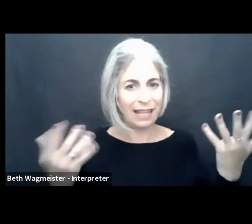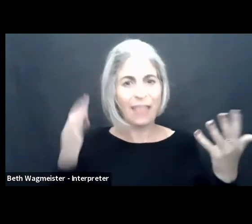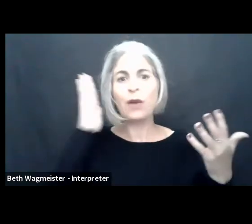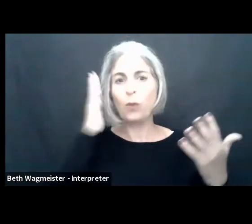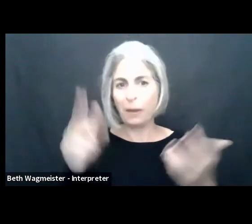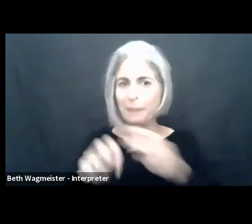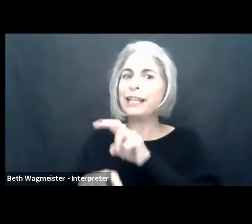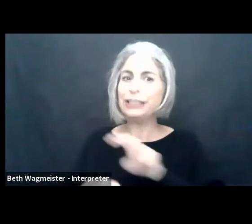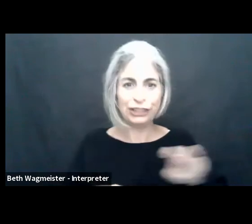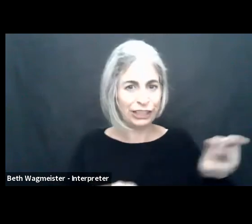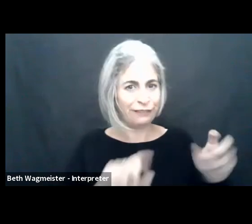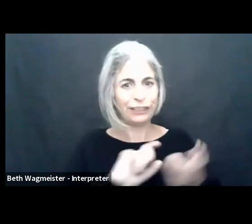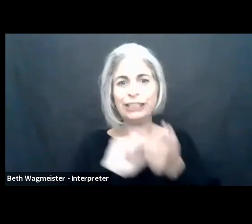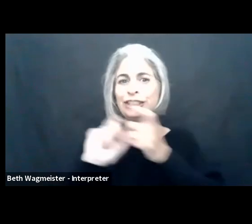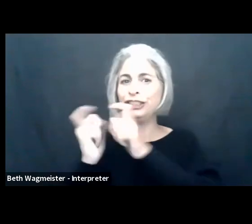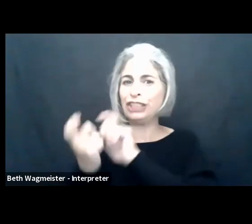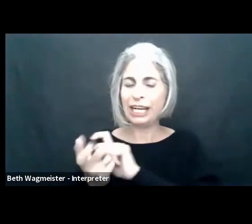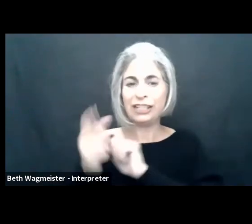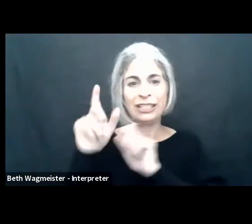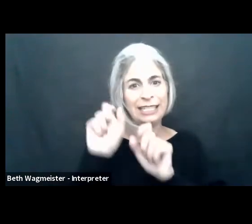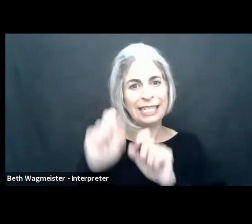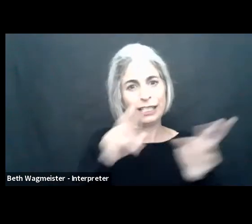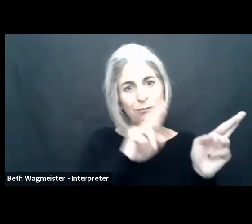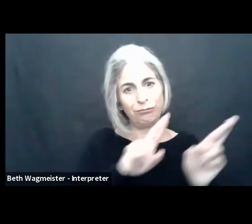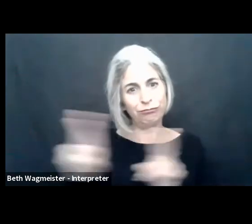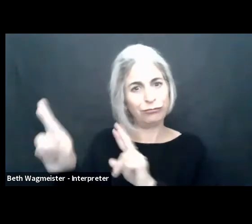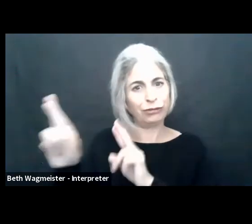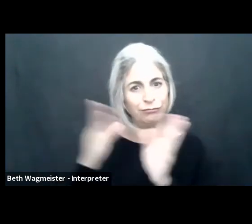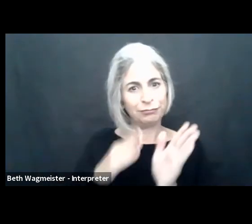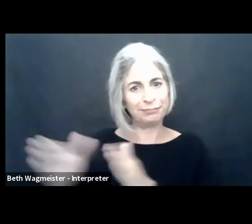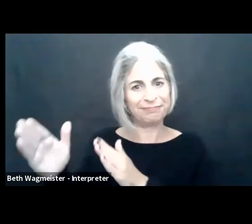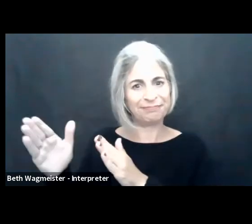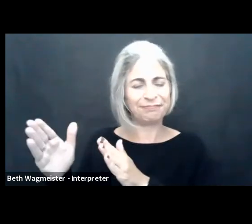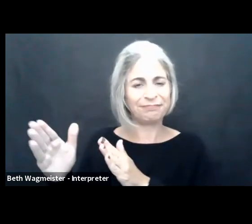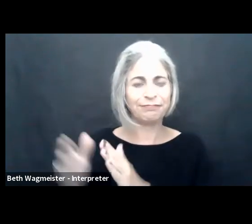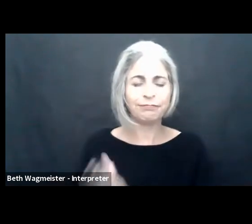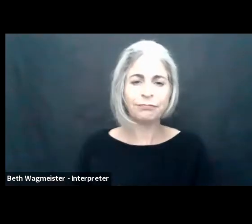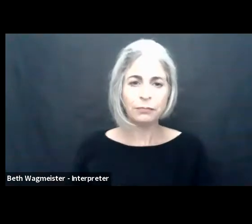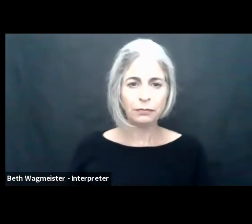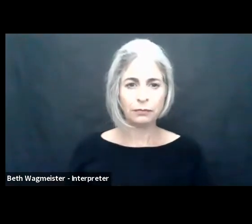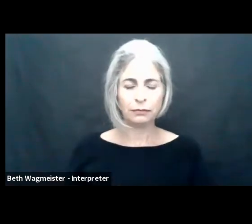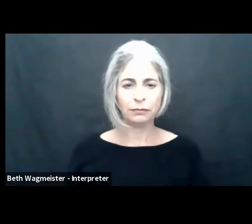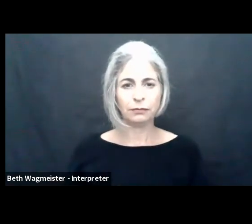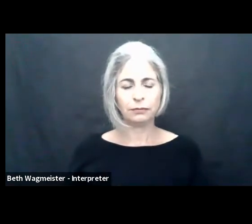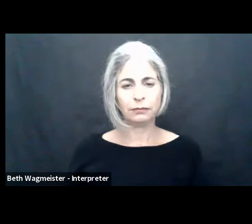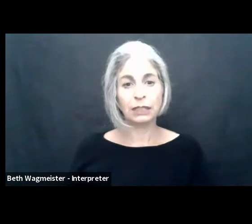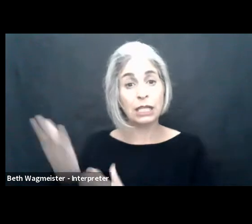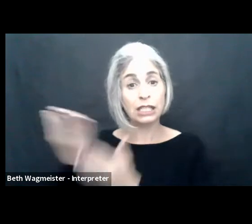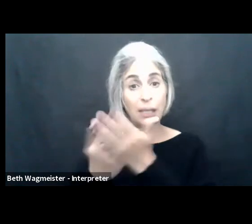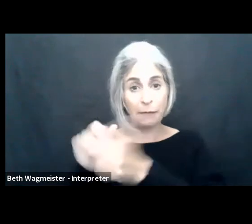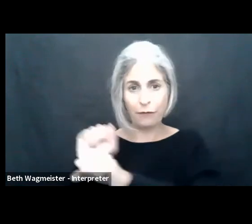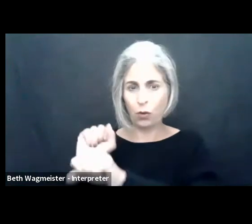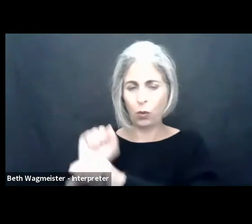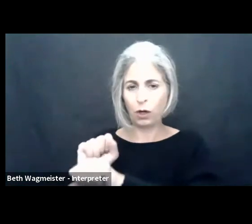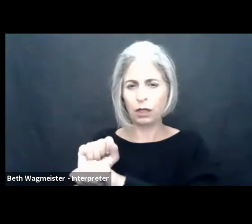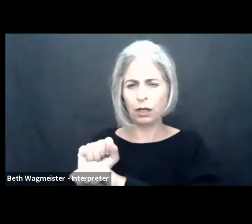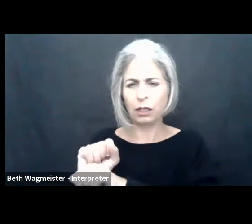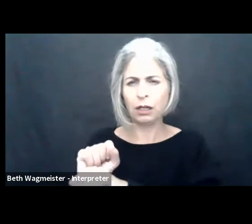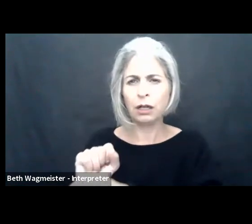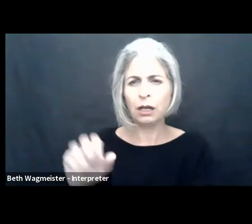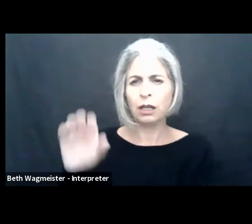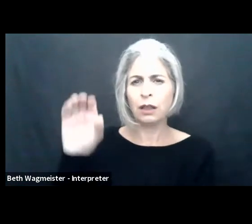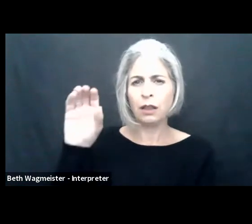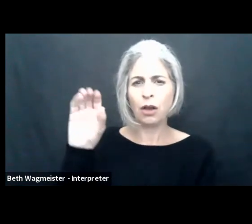and we need to be prepared for it. So, and some of the work that ODEP has been